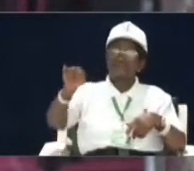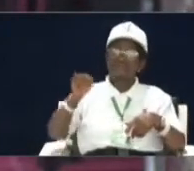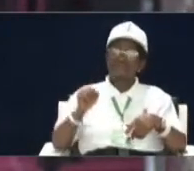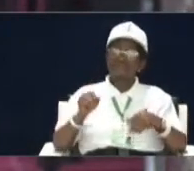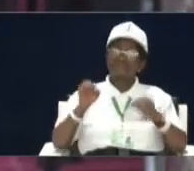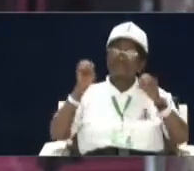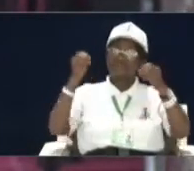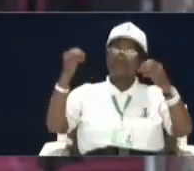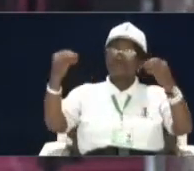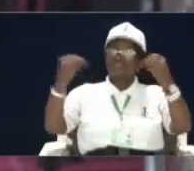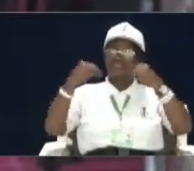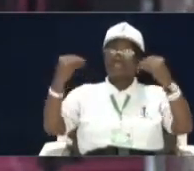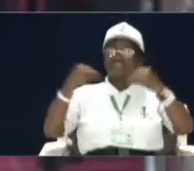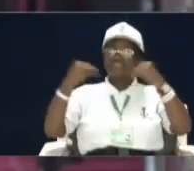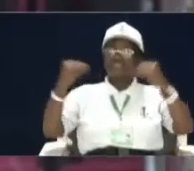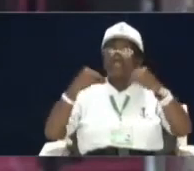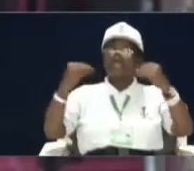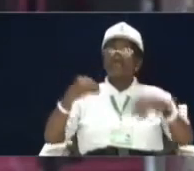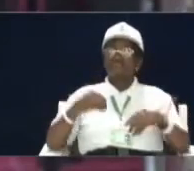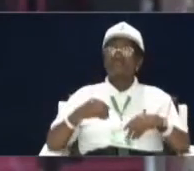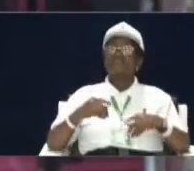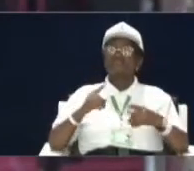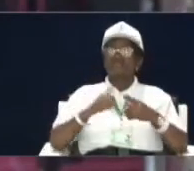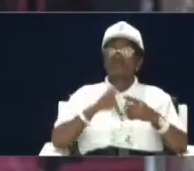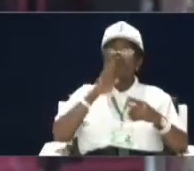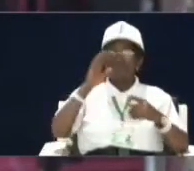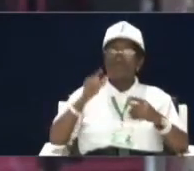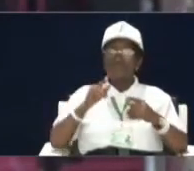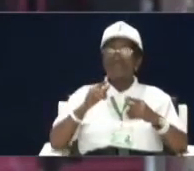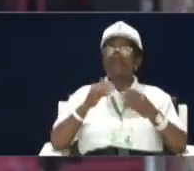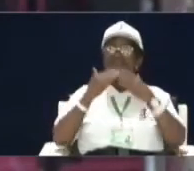Teach me to be grateful to you, Lord.